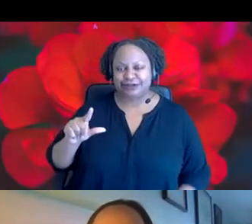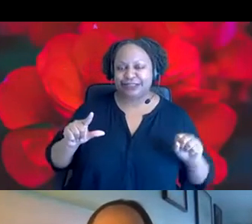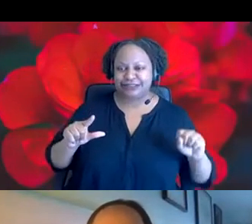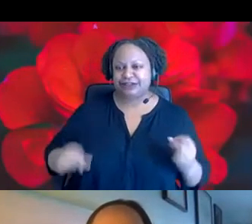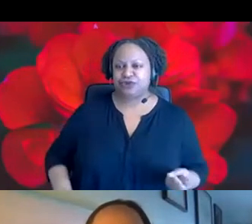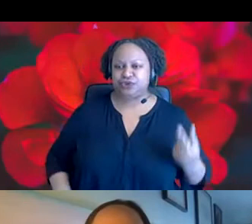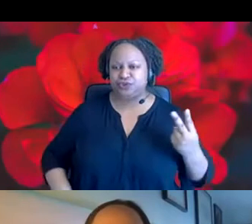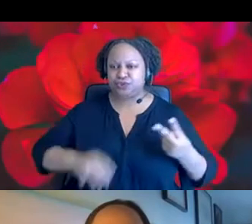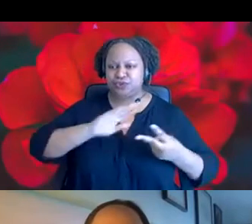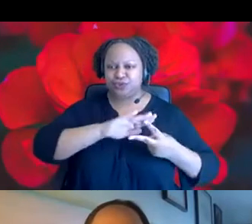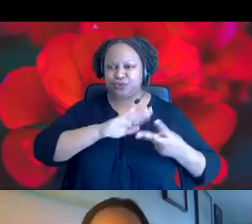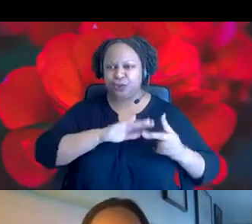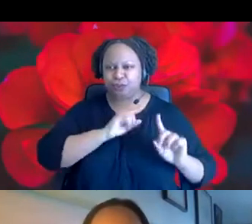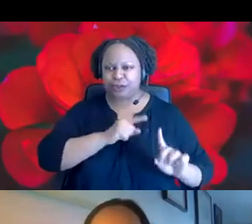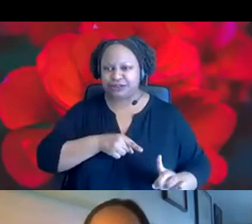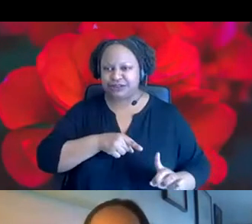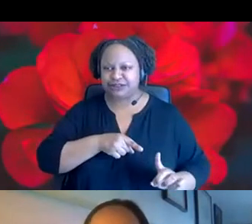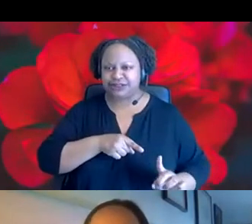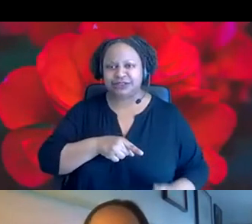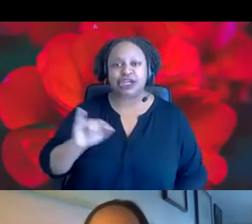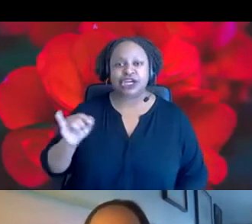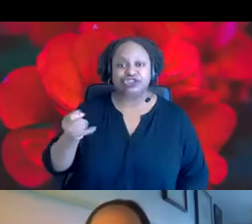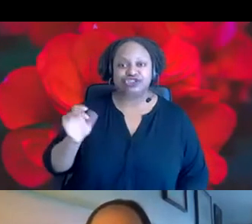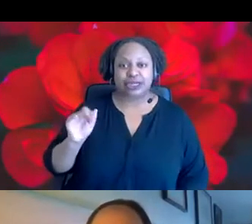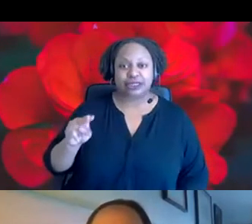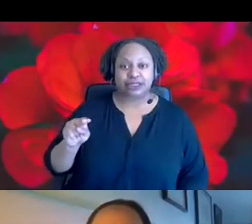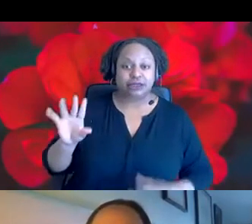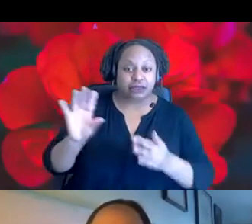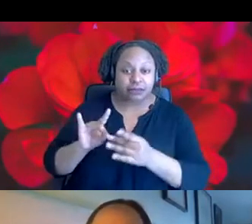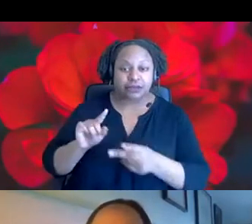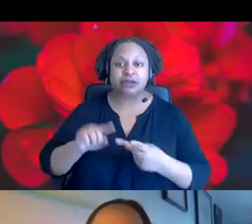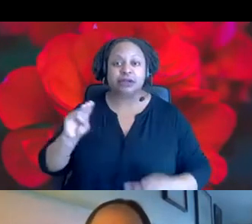points from Jacqueline and what you said, and Marion as well.